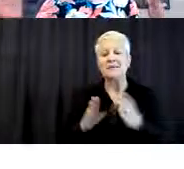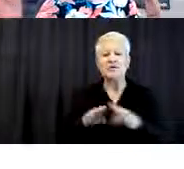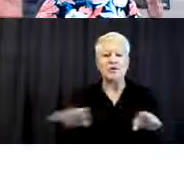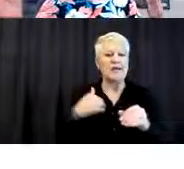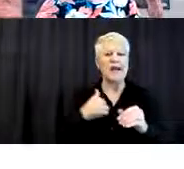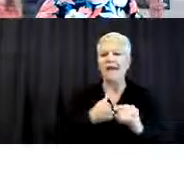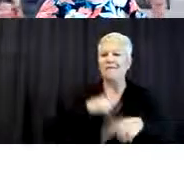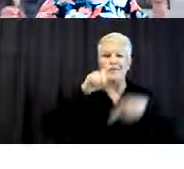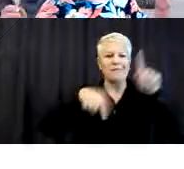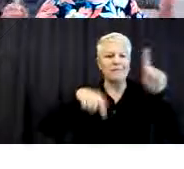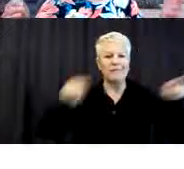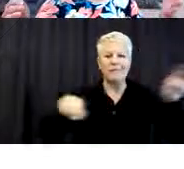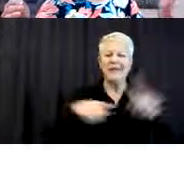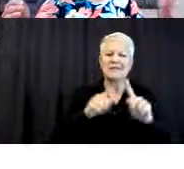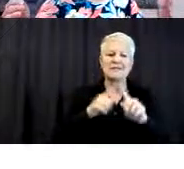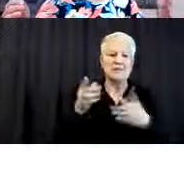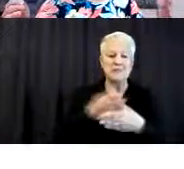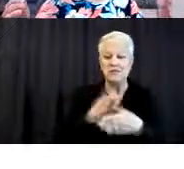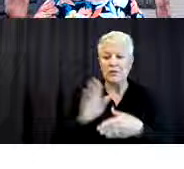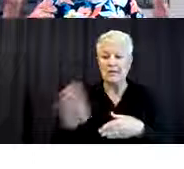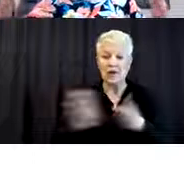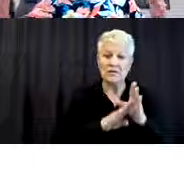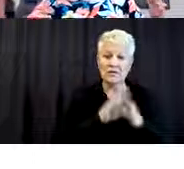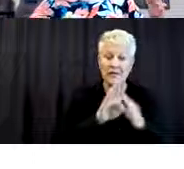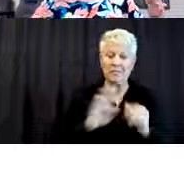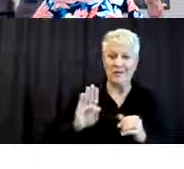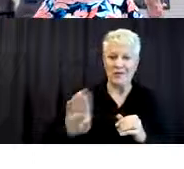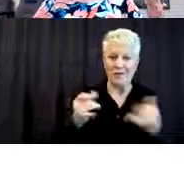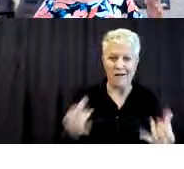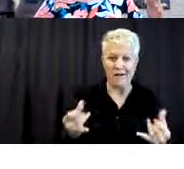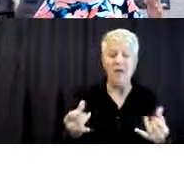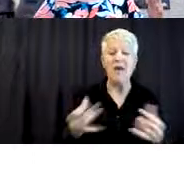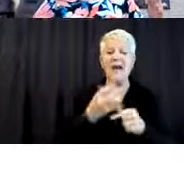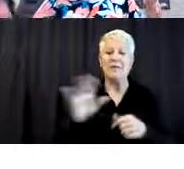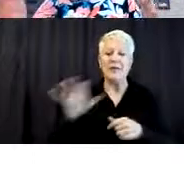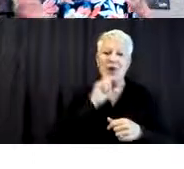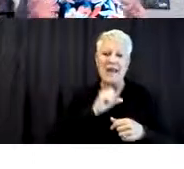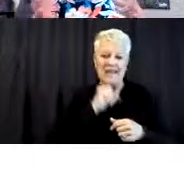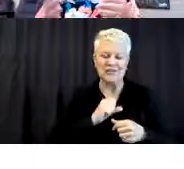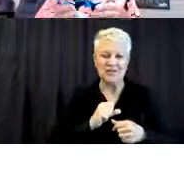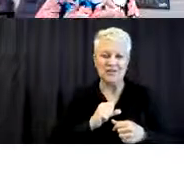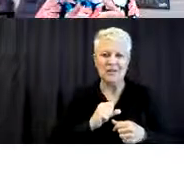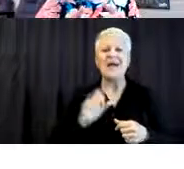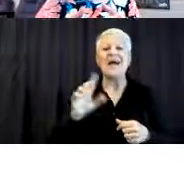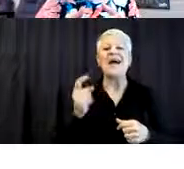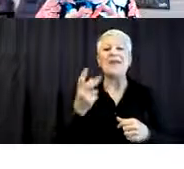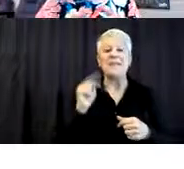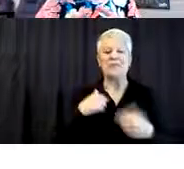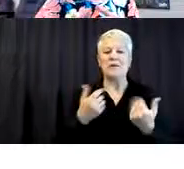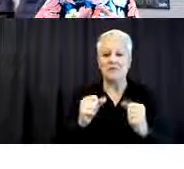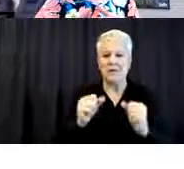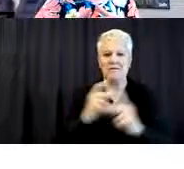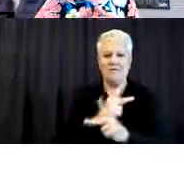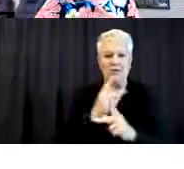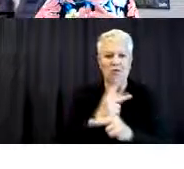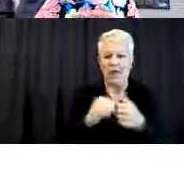wide discrepancy between developmentally where they are and where they are age-wise. And then we try to figure out how